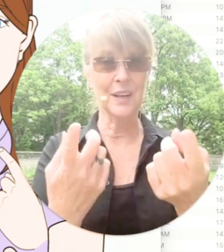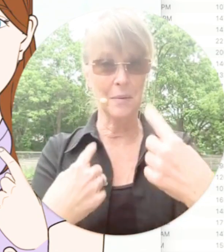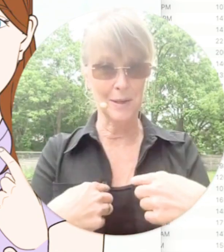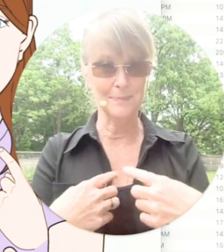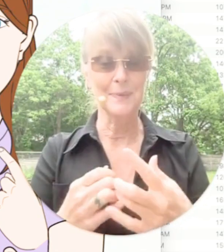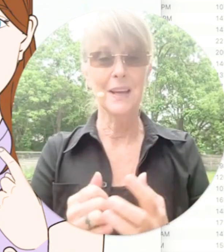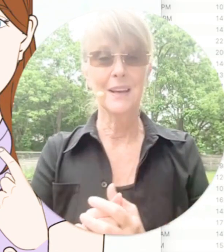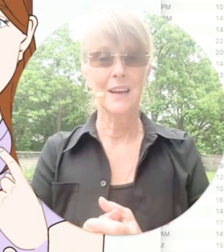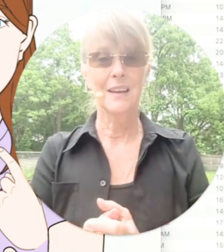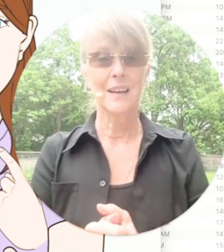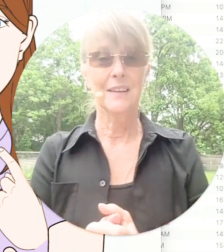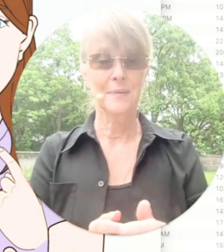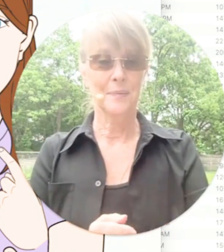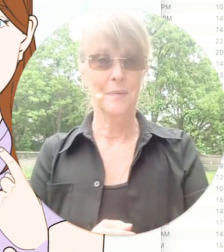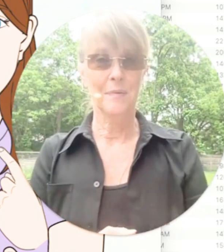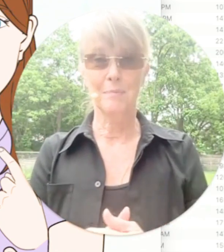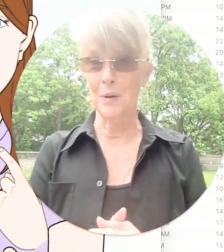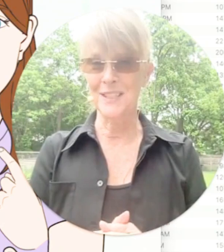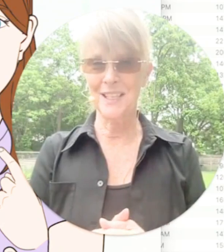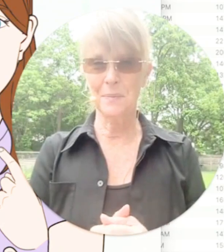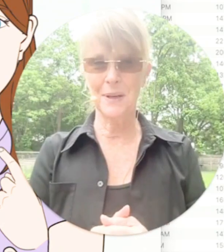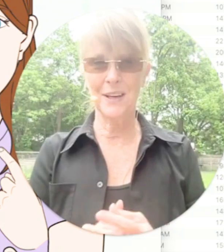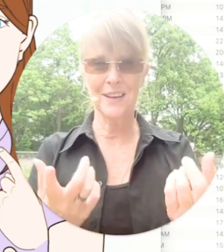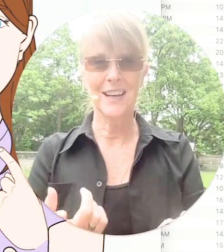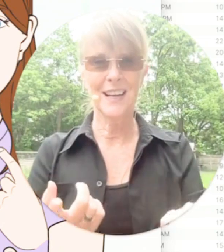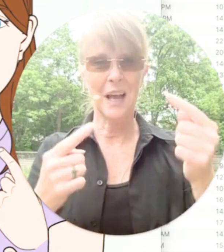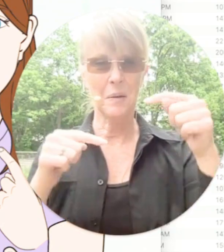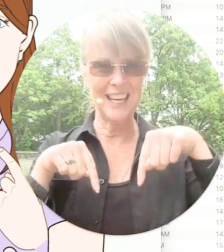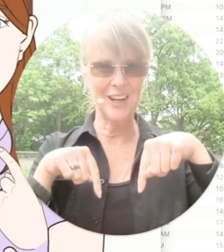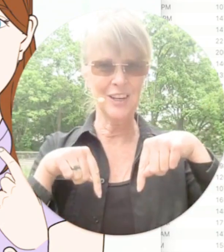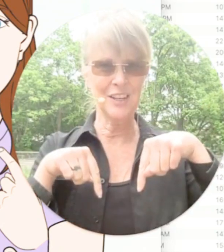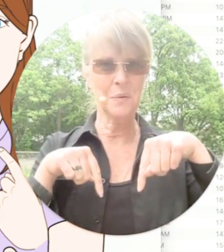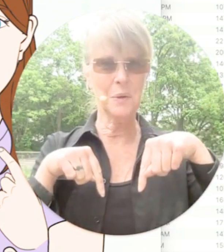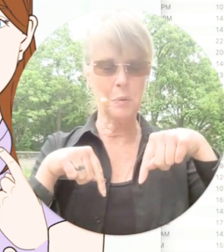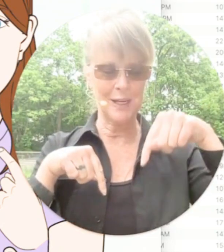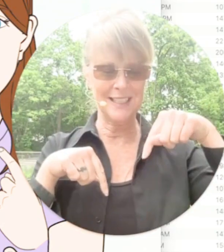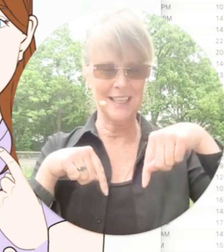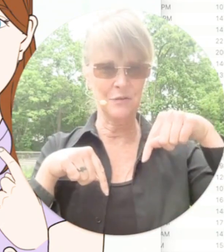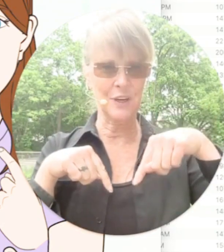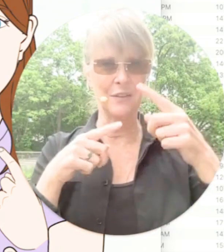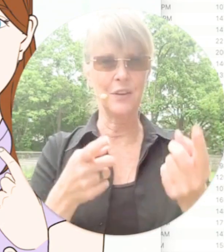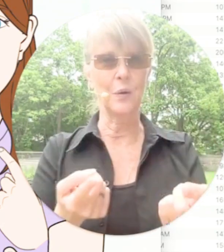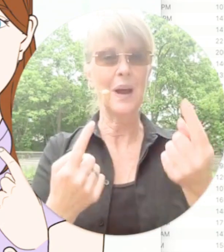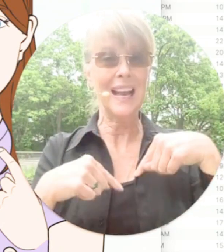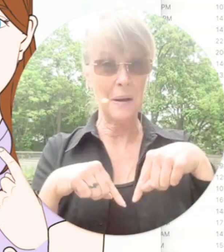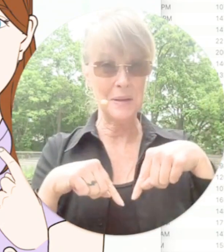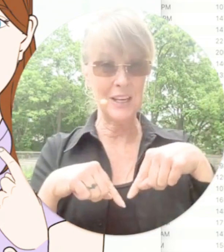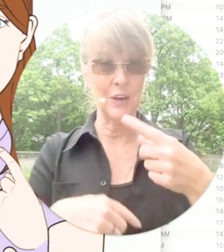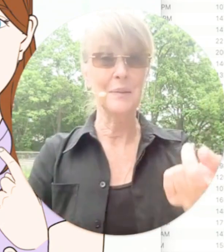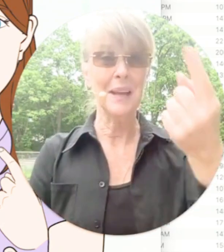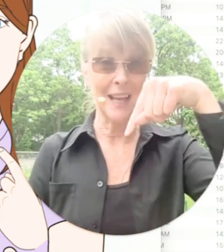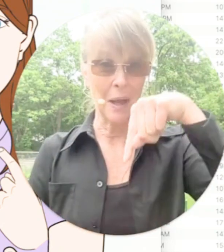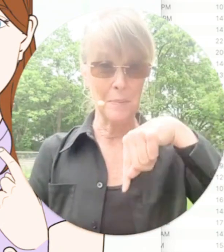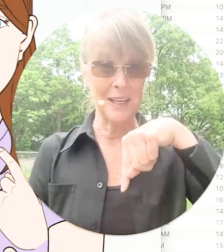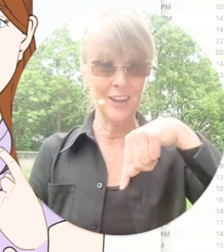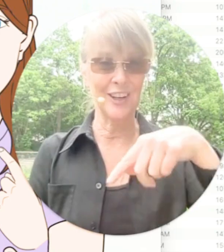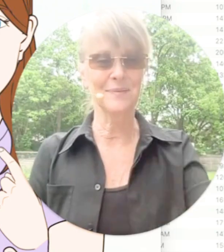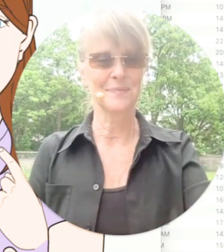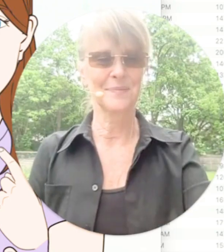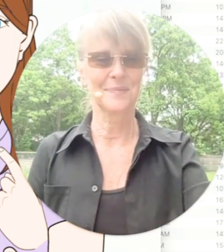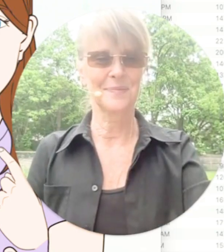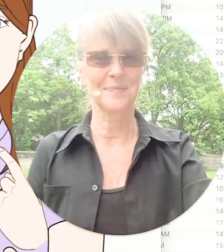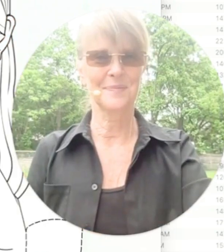general. Come on. Bonus tip here. Come here. You would point in front of you. Come here. Come